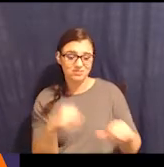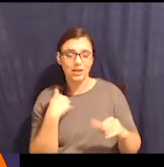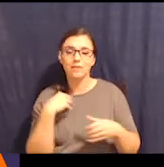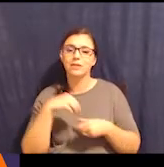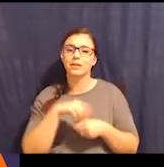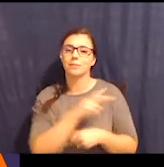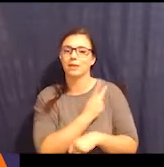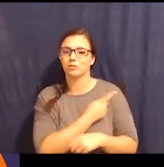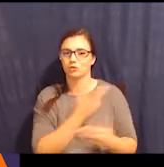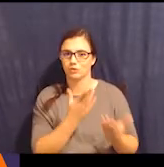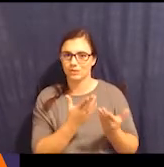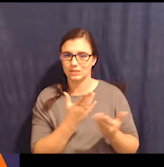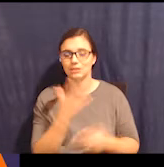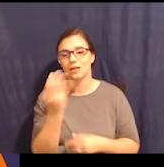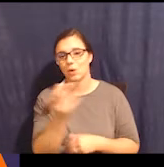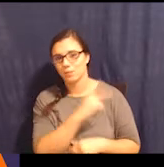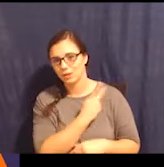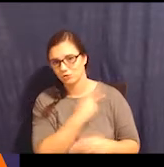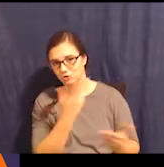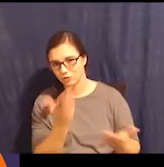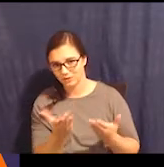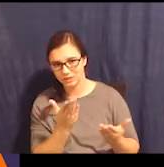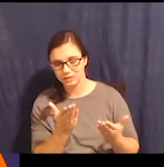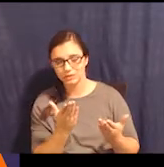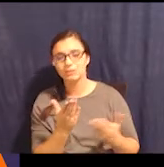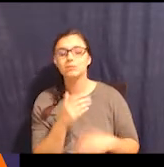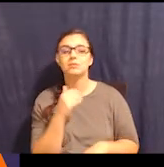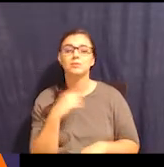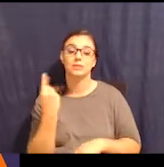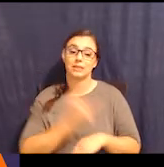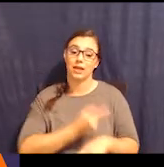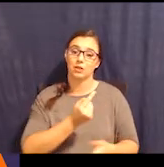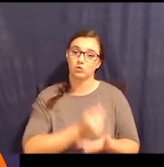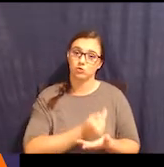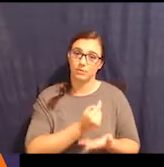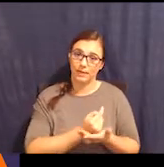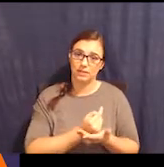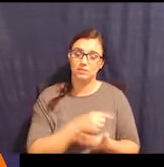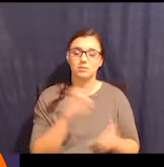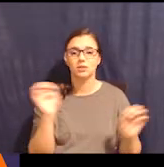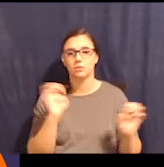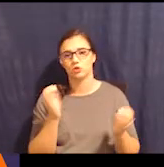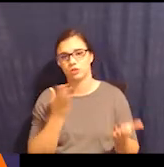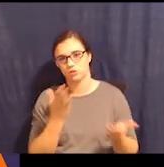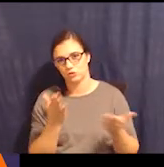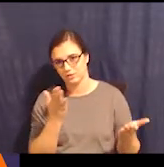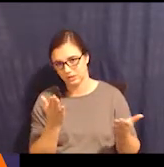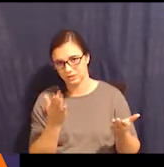day treatment, and emergency services 24/7.